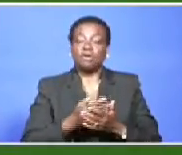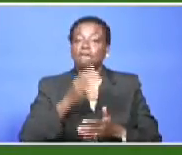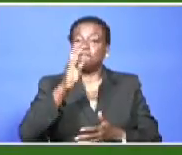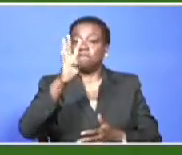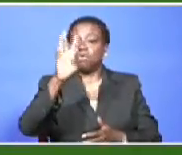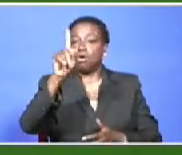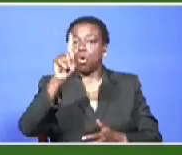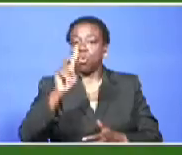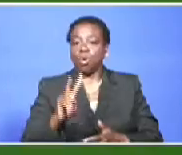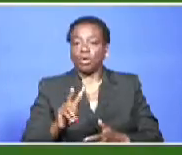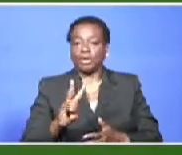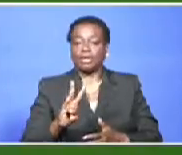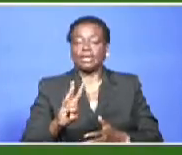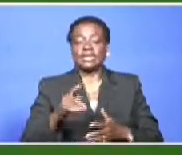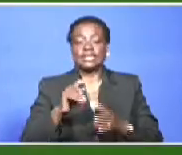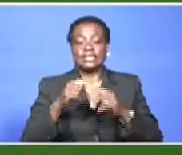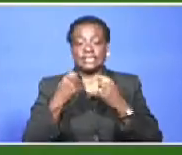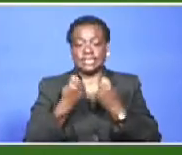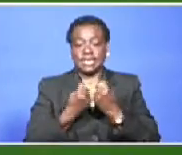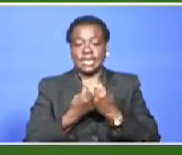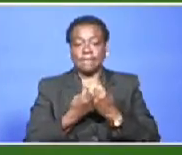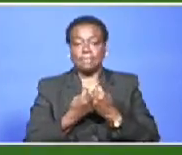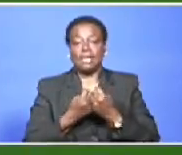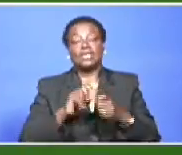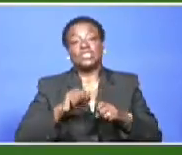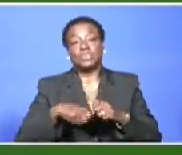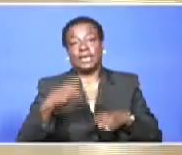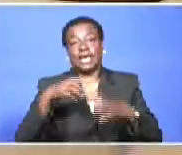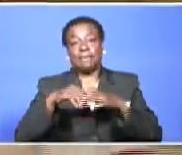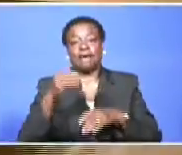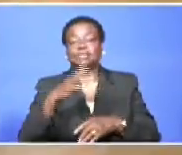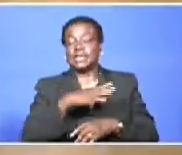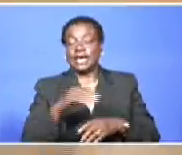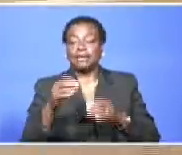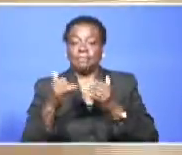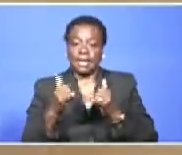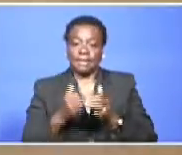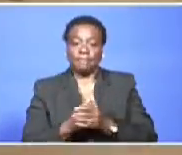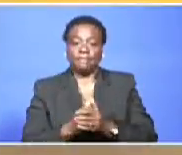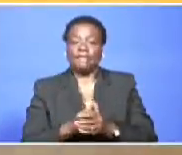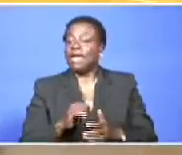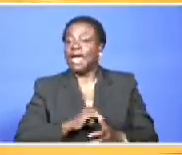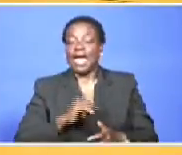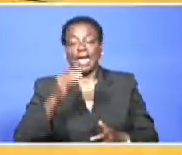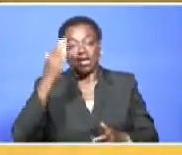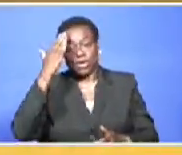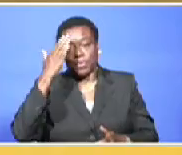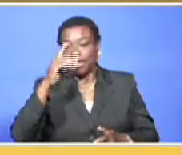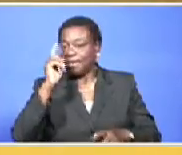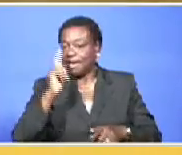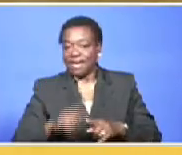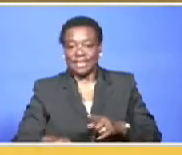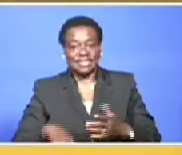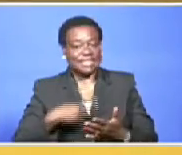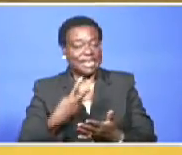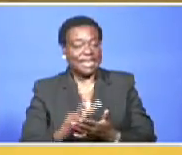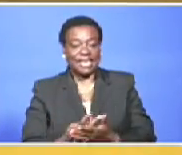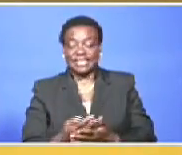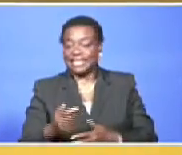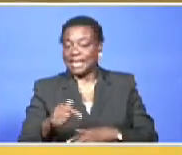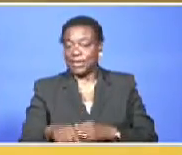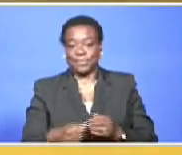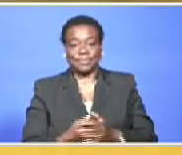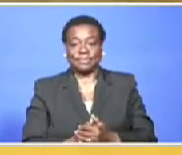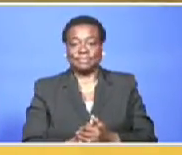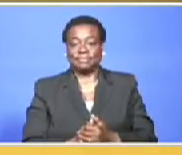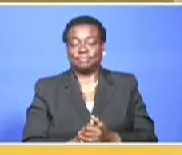to get stops and just had to come out here and play, put the ball in the basket. I know we can't lay down. We can't expect to just come out here and play a game of basketball and